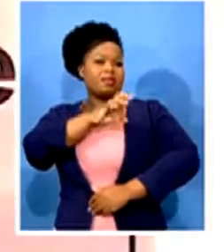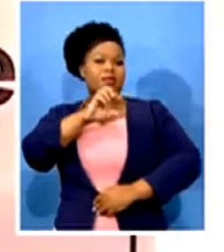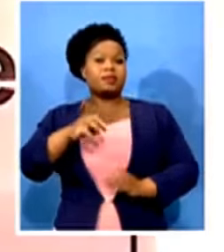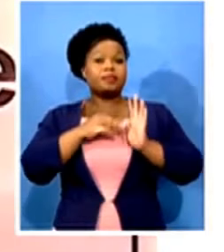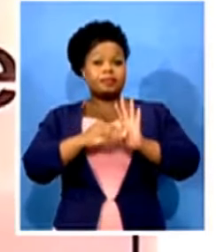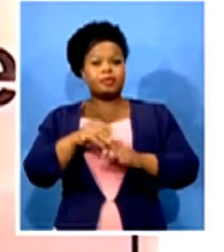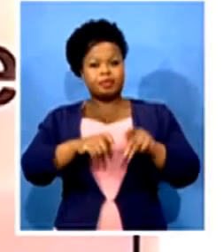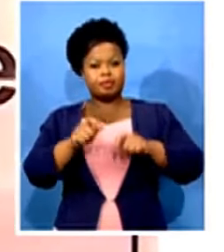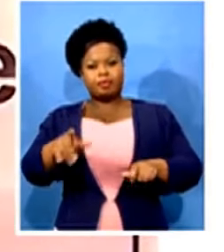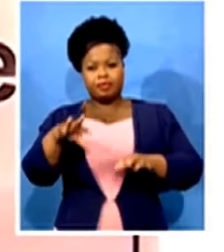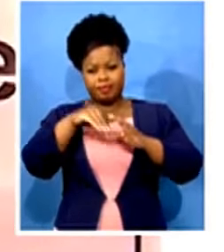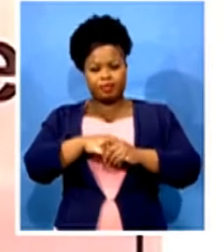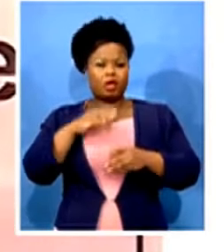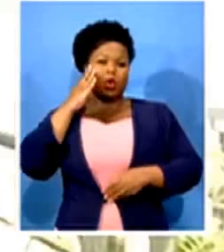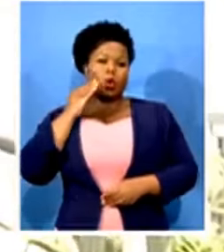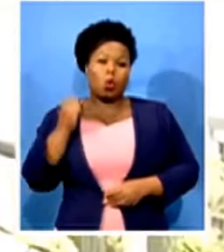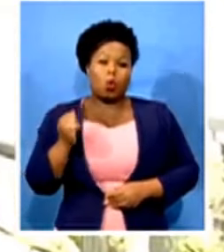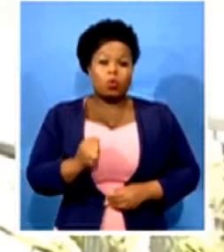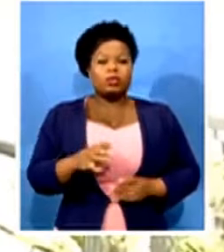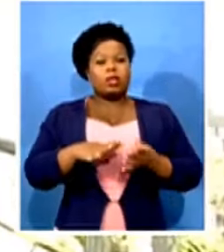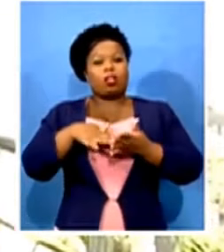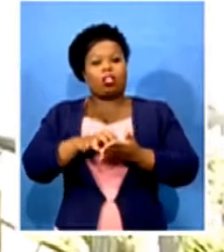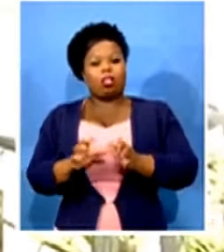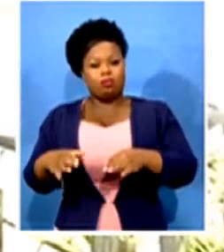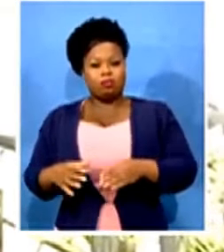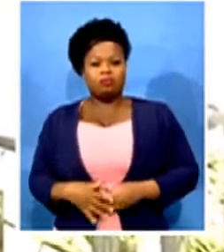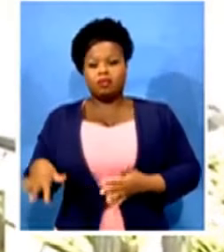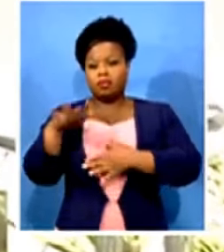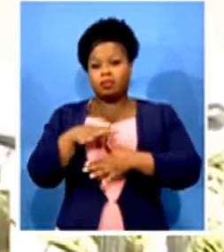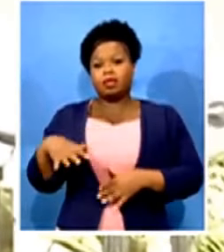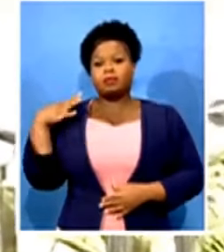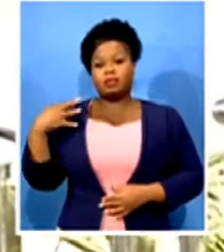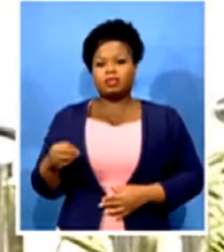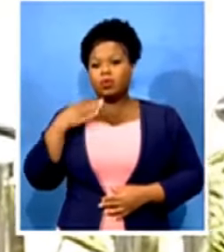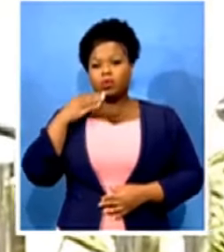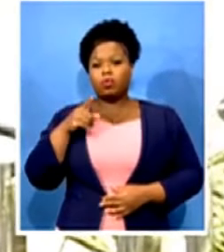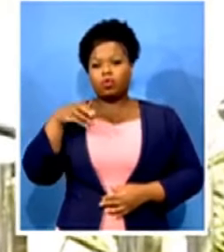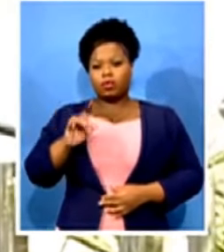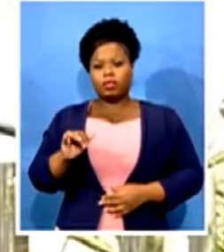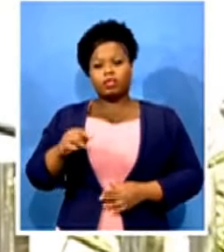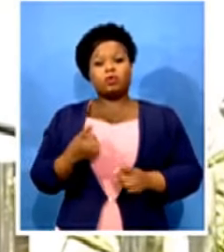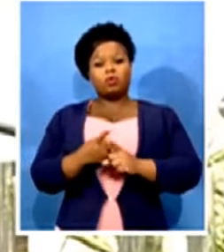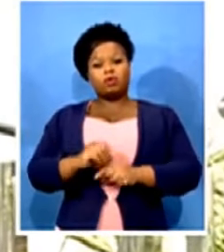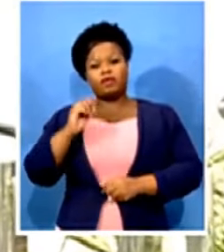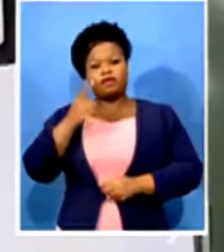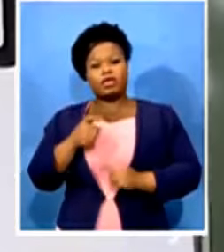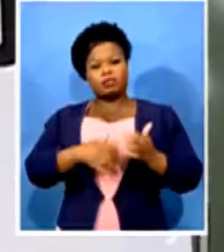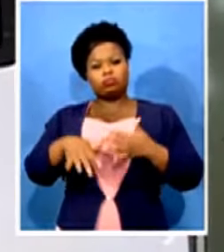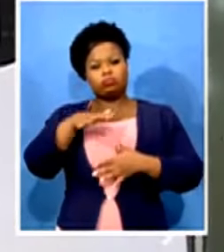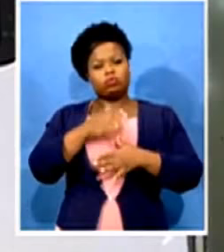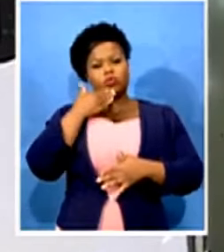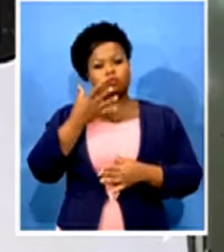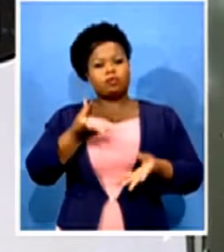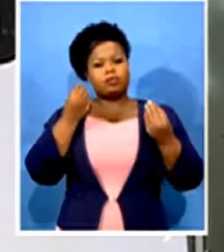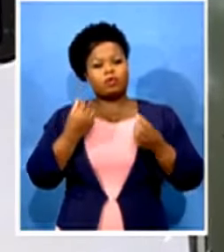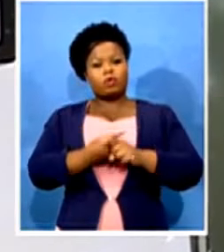and the vulnerable. Prime Minister Narendra Modi is expected to interact with the first beneficiaries virtually. Regulators have approved 2 vaccines